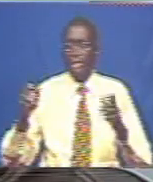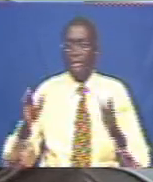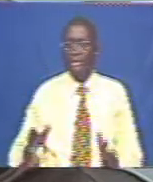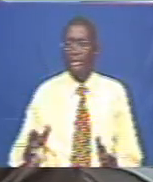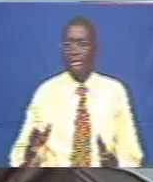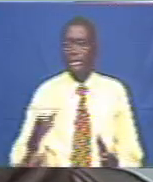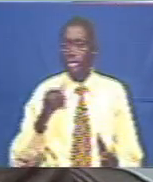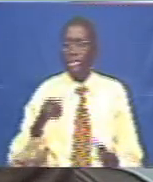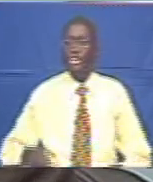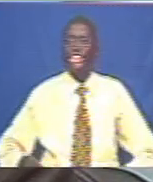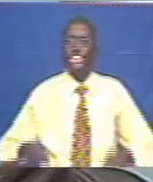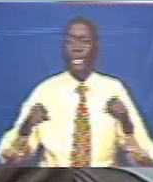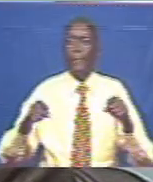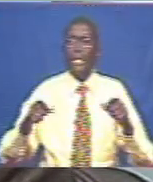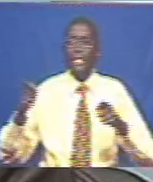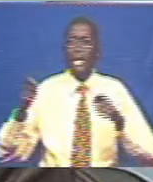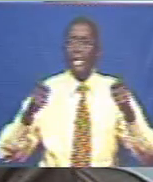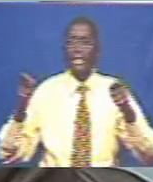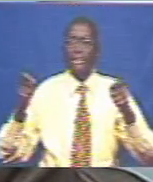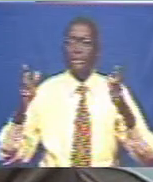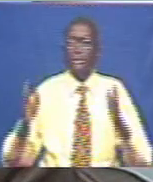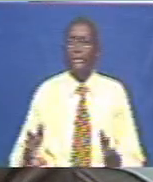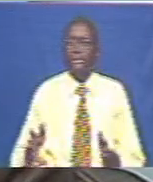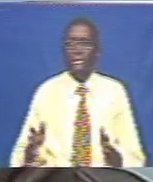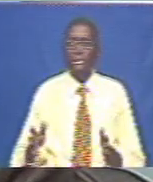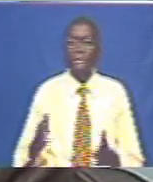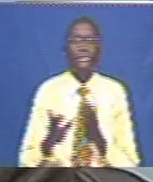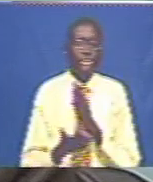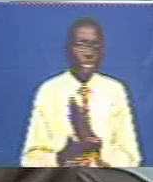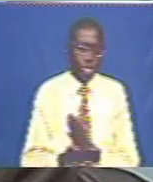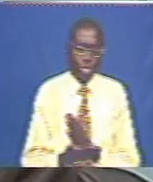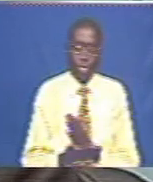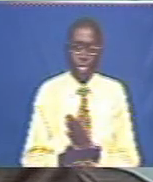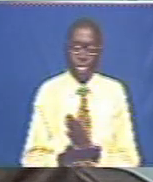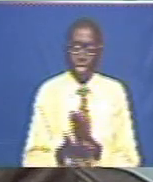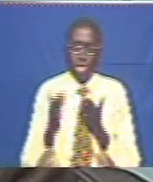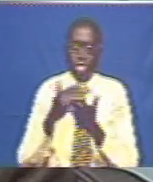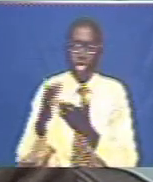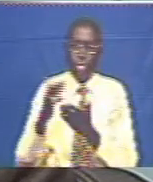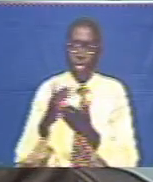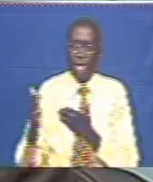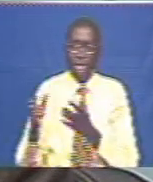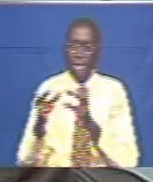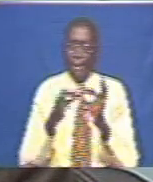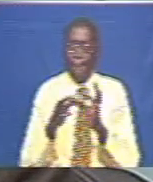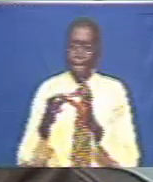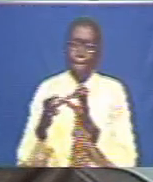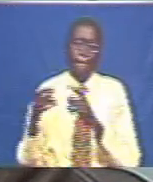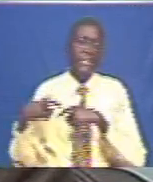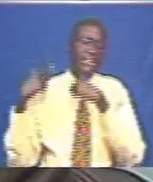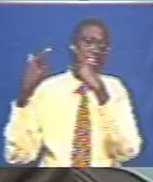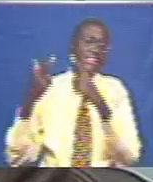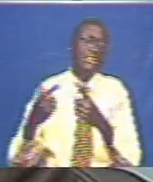CEO-KUSCCO, which is right. Thank you for correction. Yes. It's true. The cooperative movement, ever since independence and